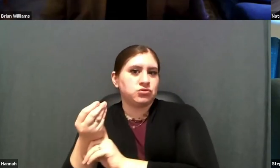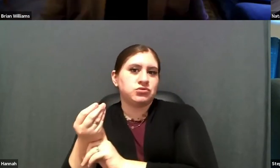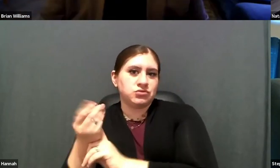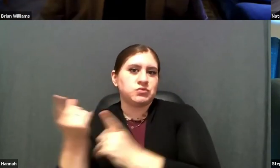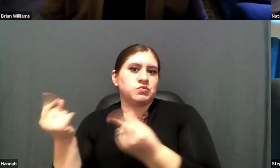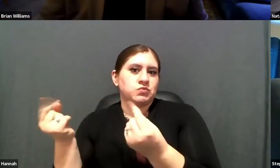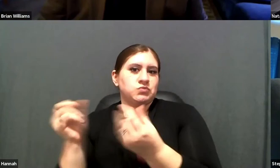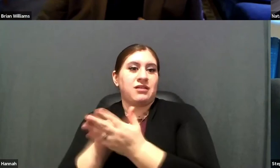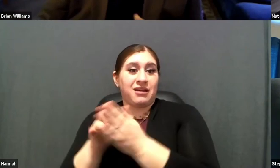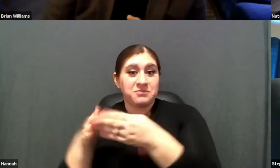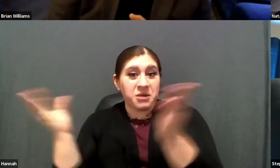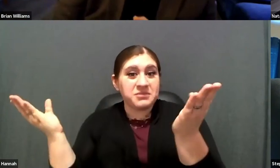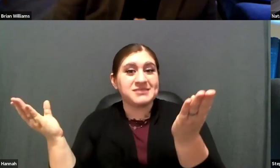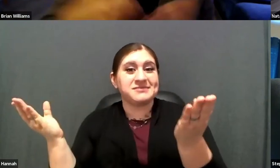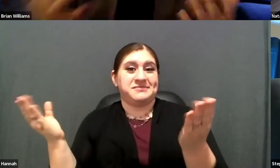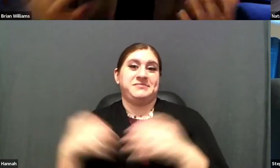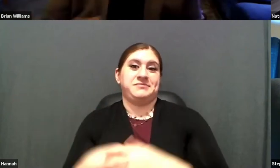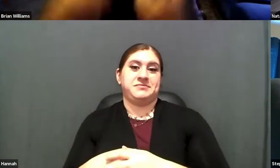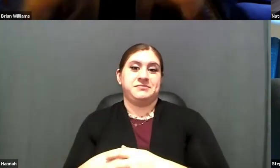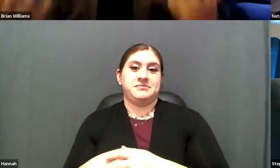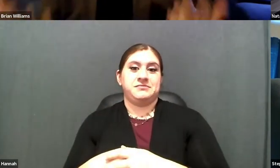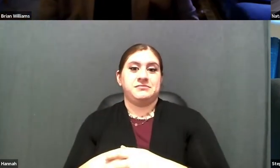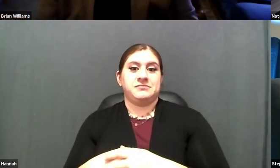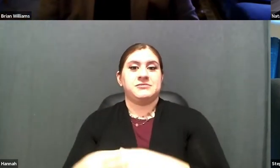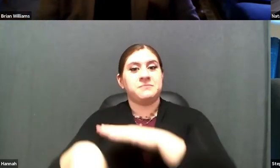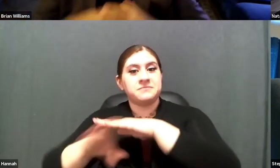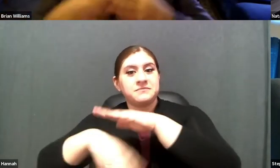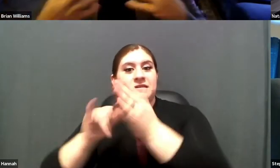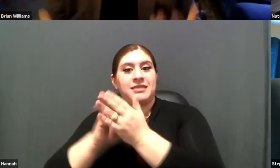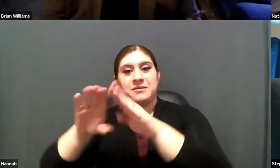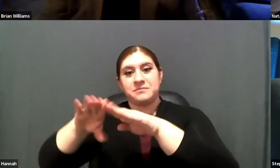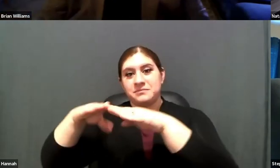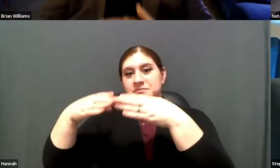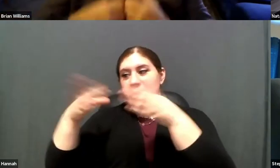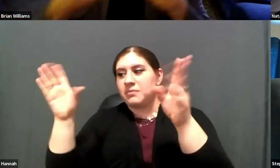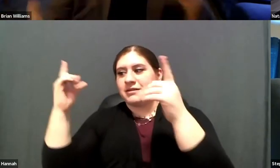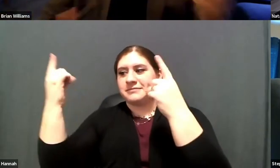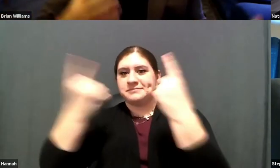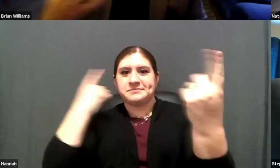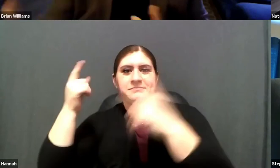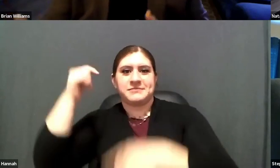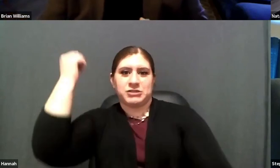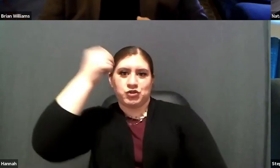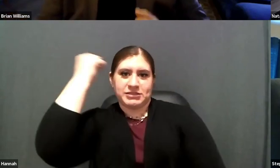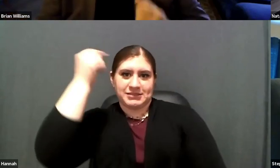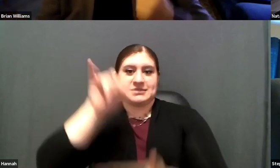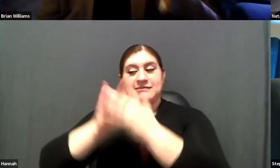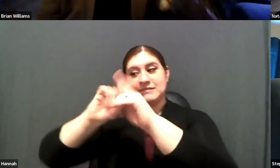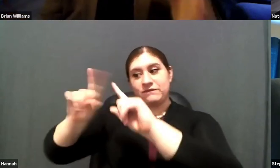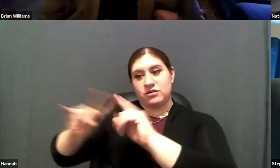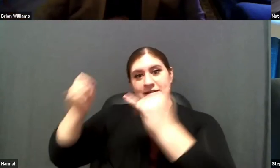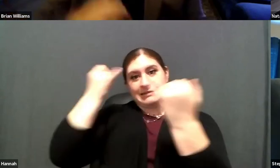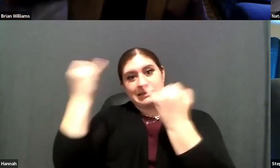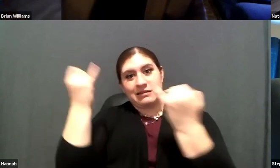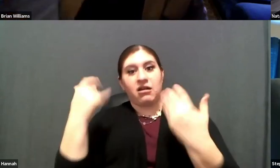in public organizations, and then the basics of public administration theory, you know, the different ideas of,